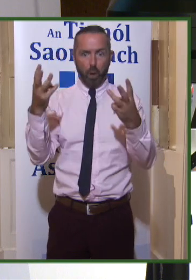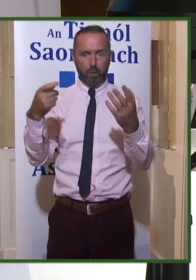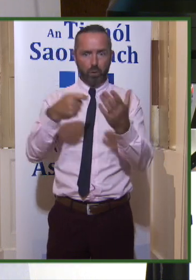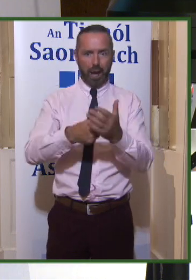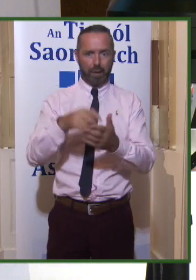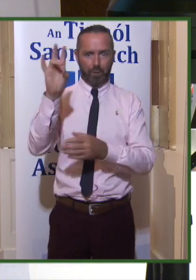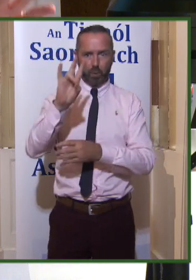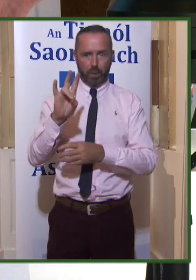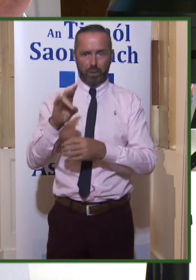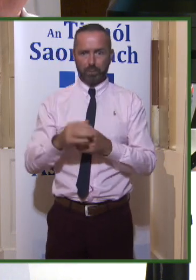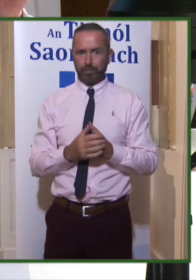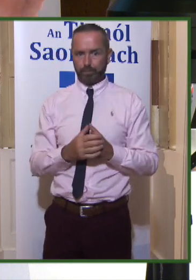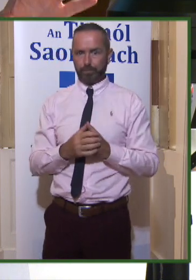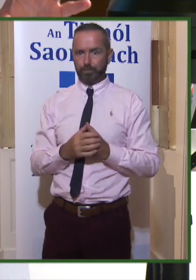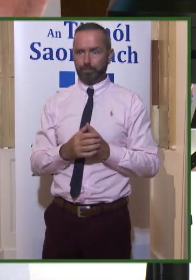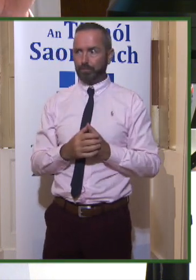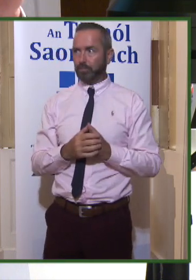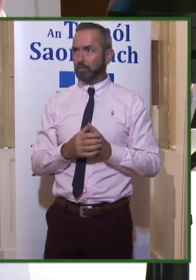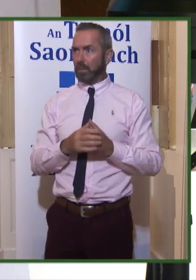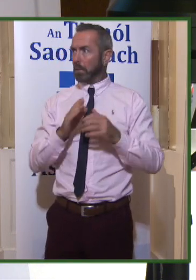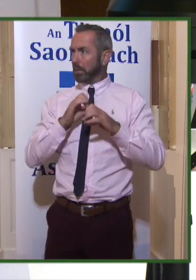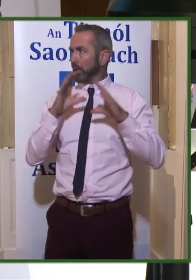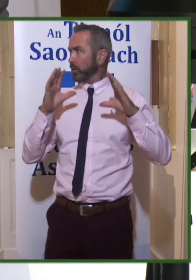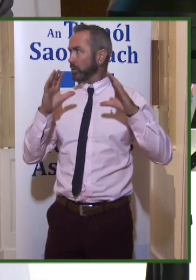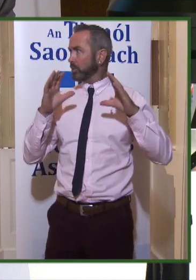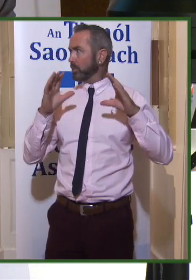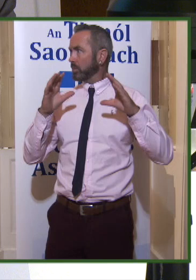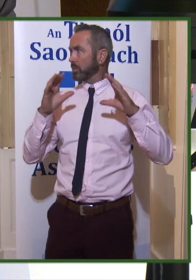clear? Yeah. So if that makes it clear, to make it clear.